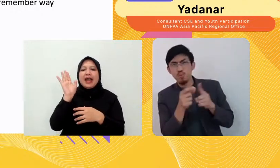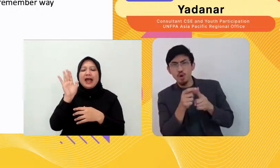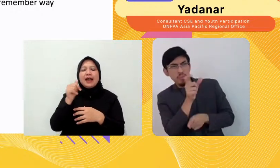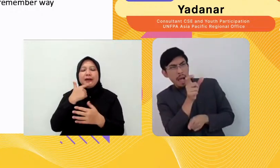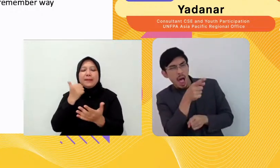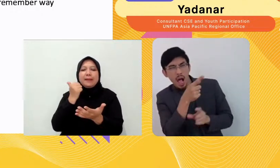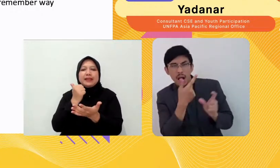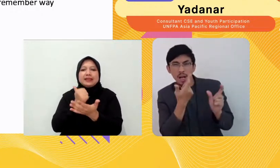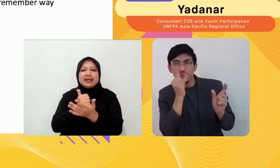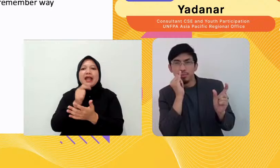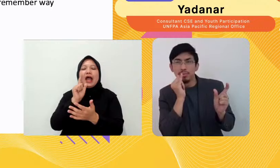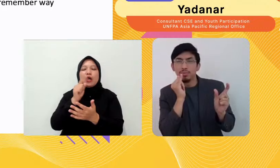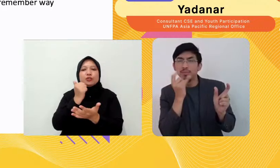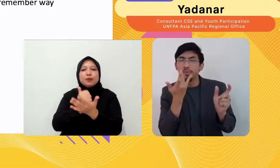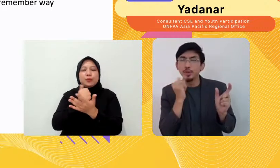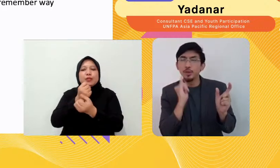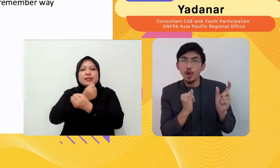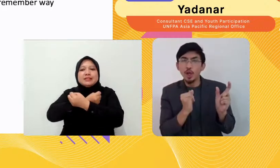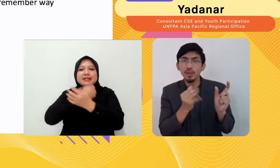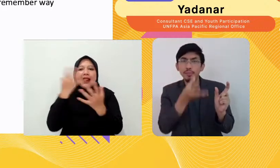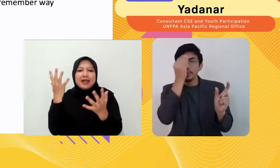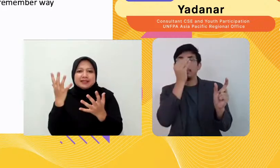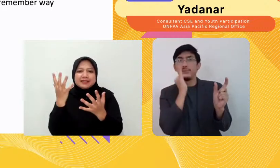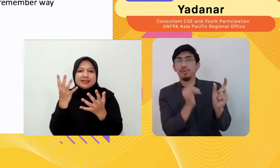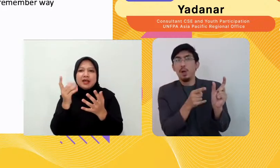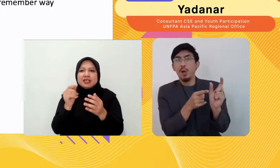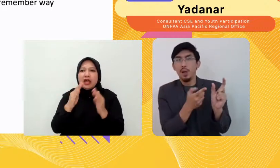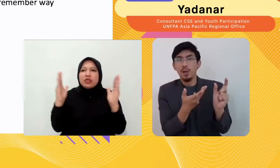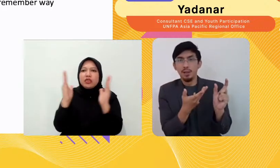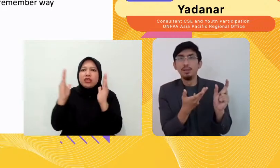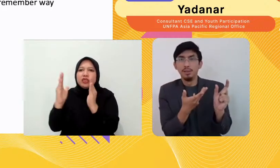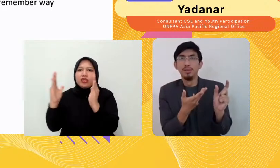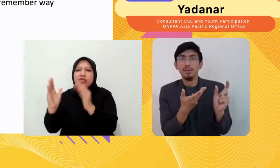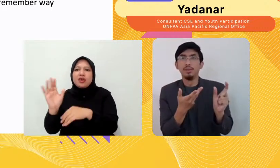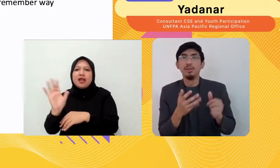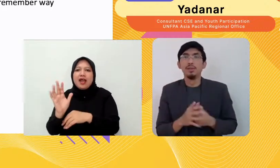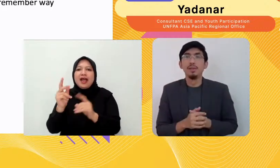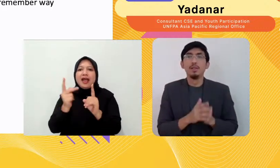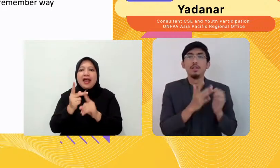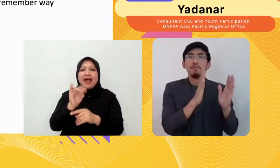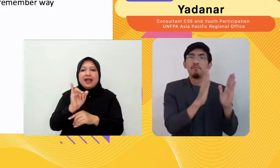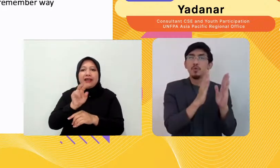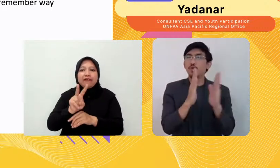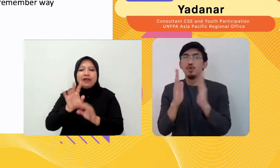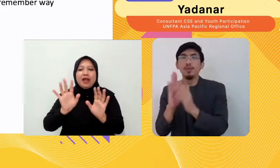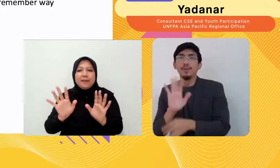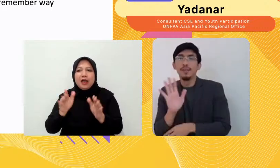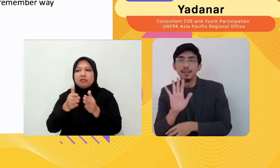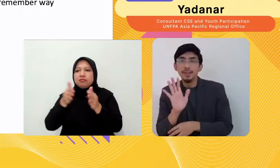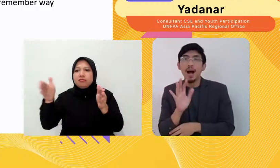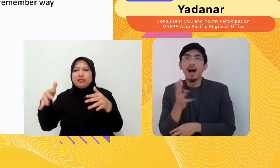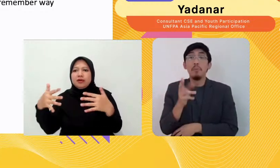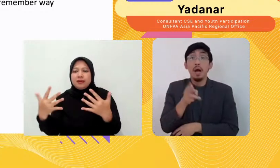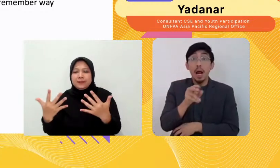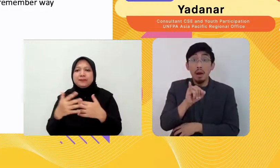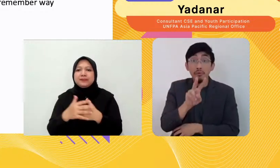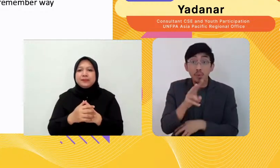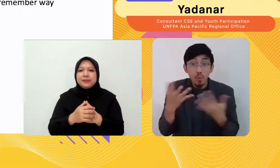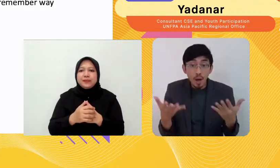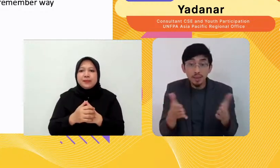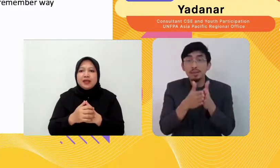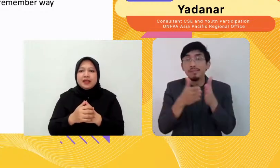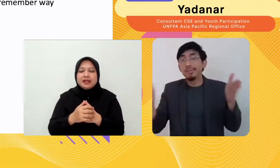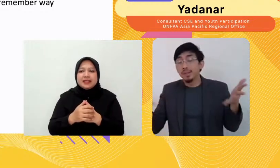out, it is pre-exposure prophylaxis for HIV, it is post-exposure prophylaxis for HIV, so that it is easier